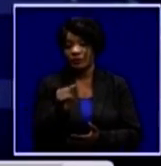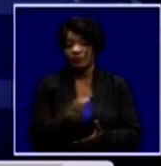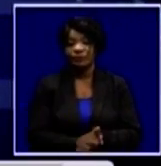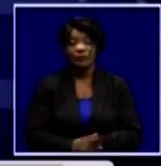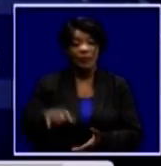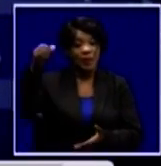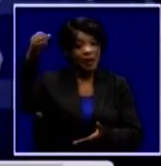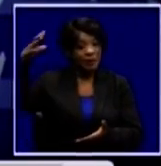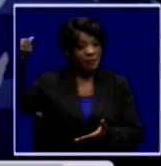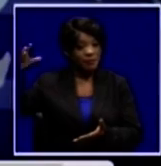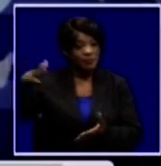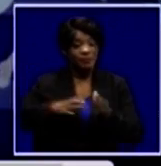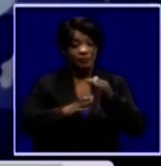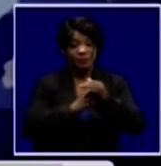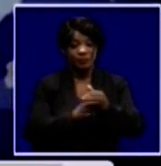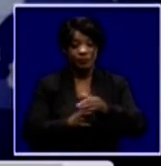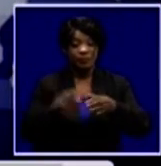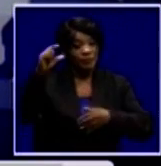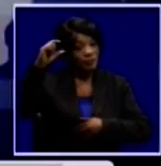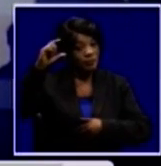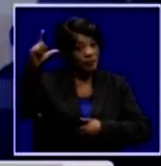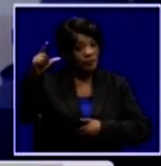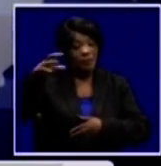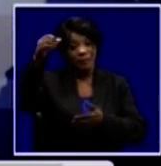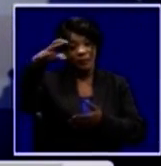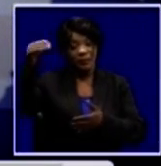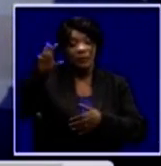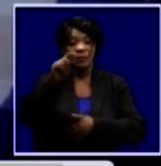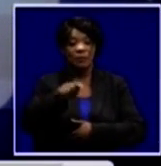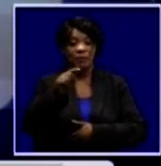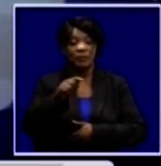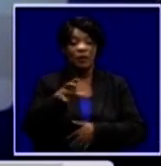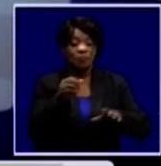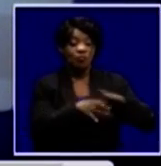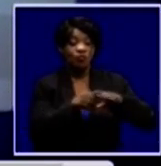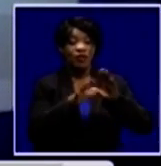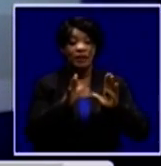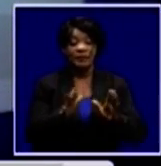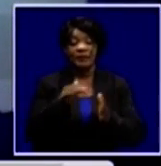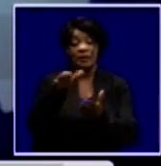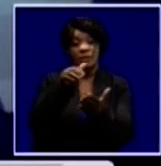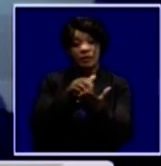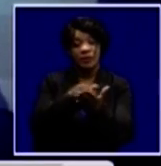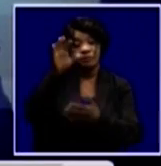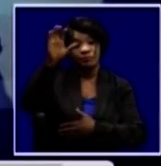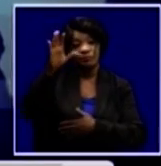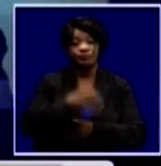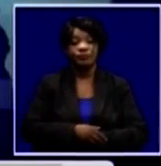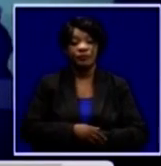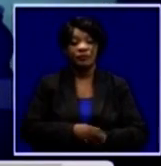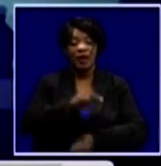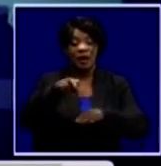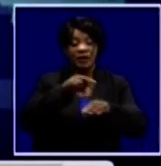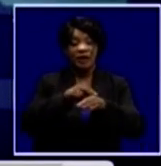Well, ZESCO Limited says it has the capacity to meet the electricity demand of investors in Central Province. ZESCO